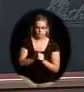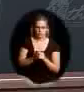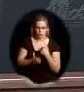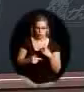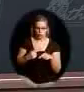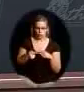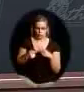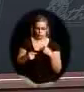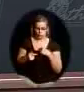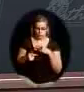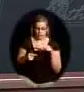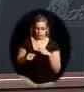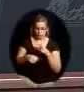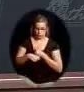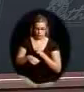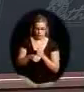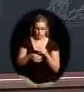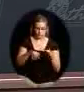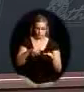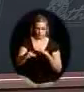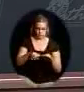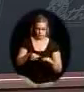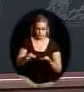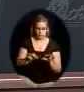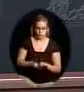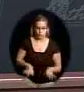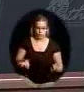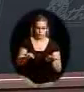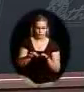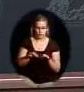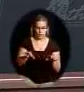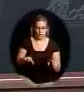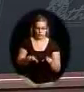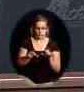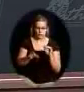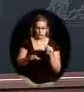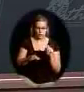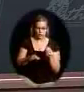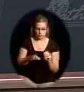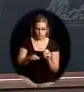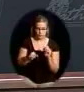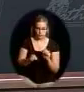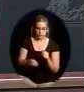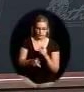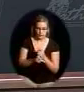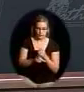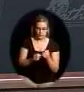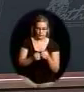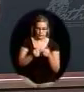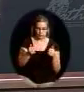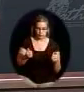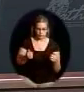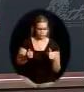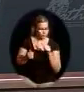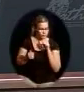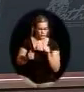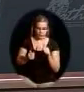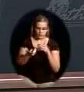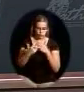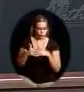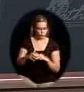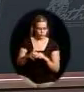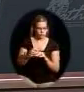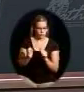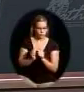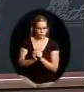make an explanation by this is an important action item, but then we would keep that as a separate action and not integrate that